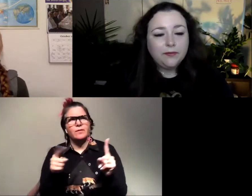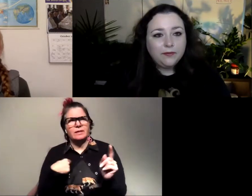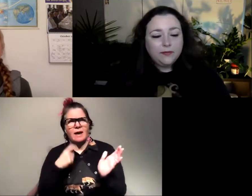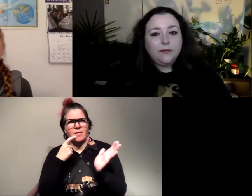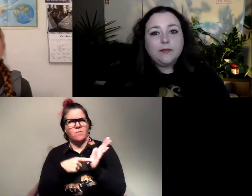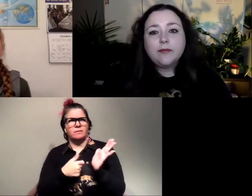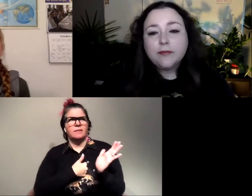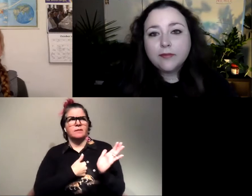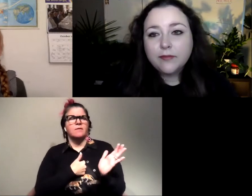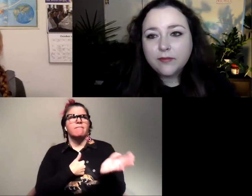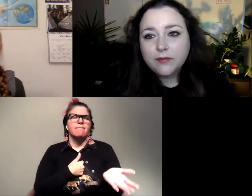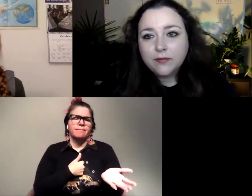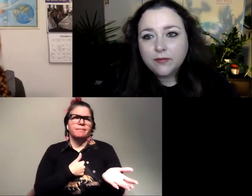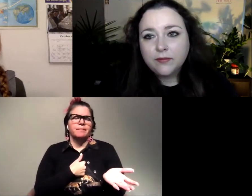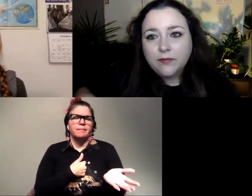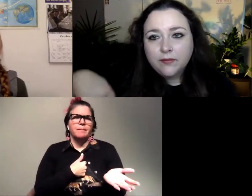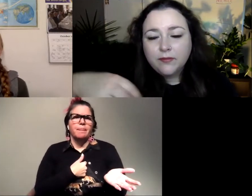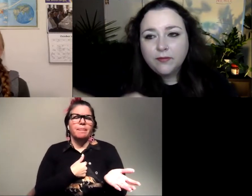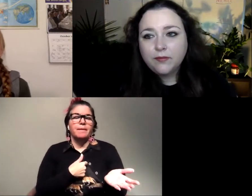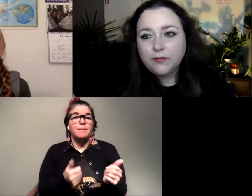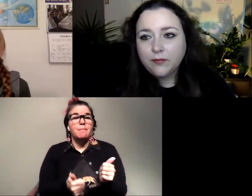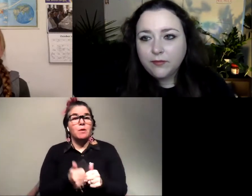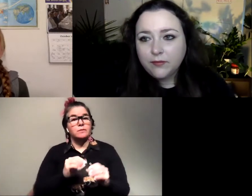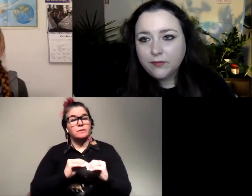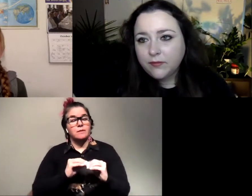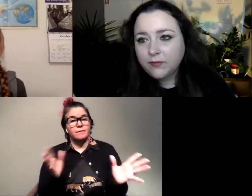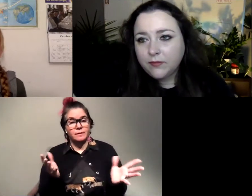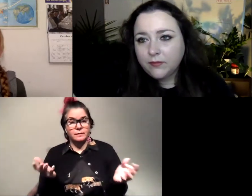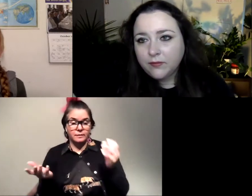noticed? So I think one of the most obvious